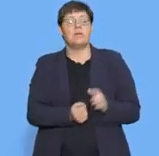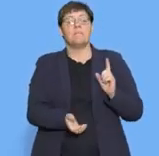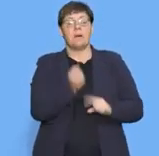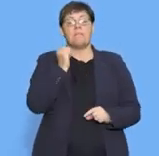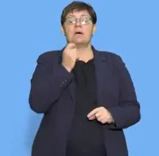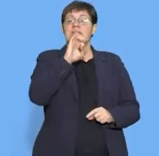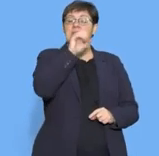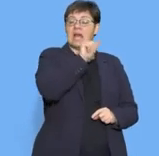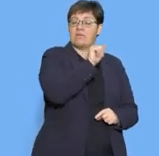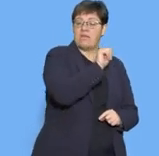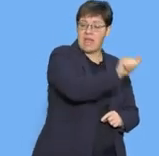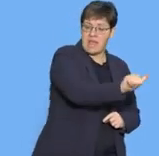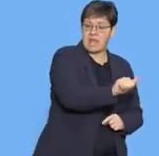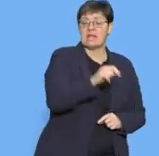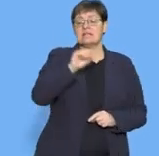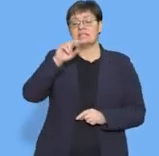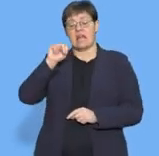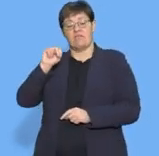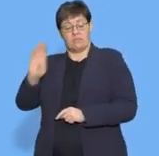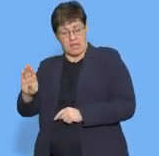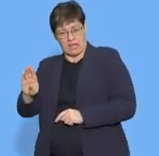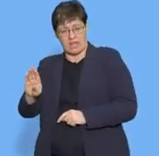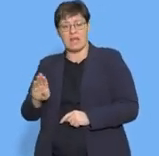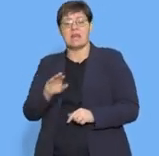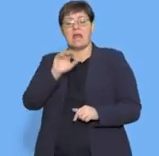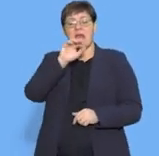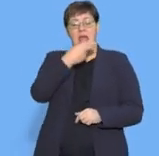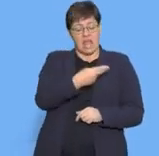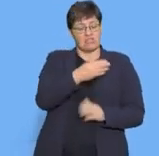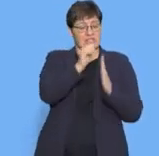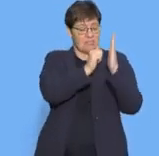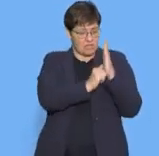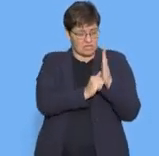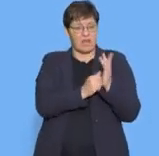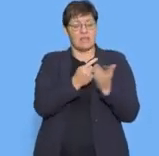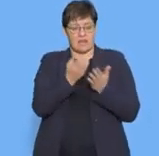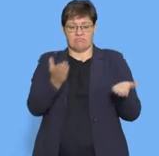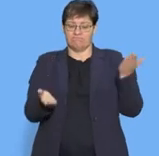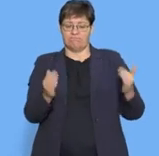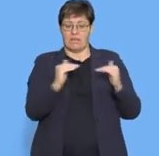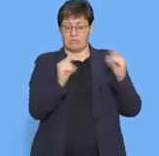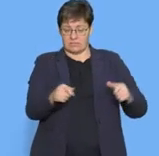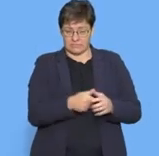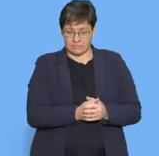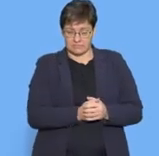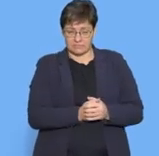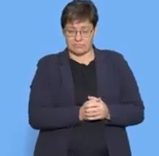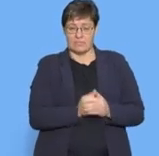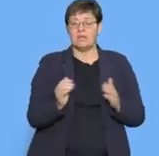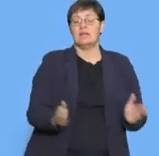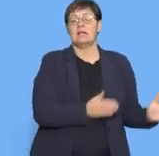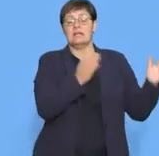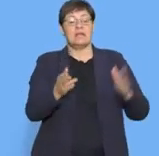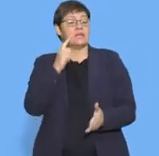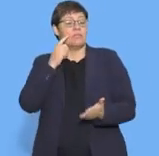found out sine of A, we found out sine of B, we made H the subject of the formula, and now we're equating both right-hand sides. The next